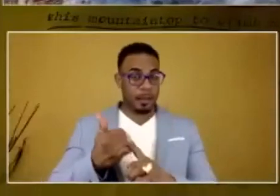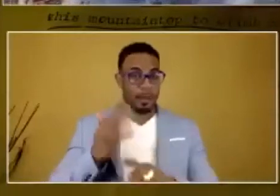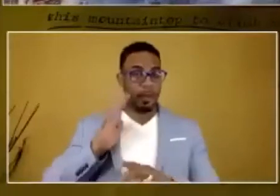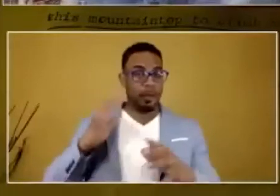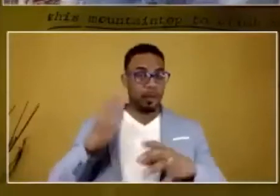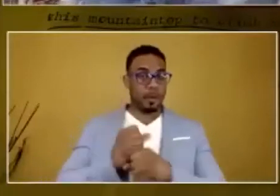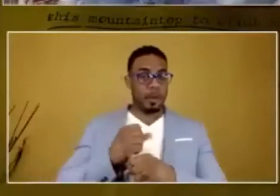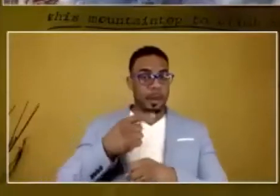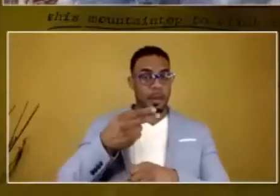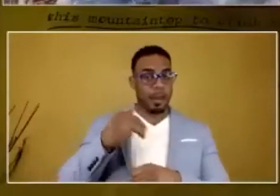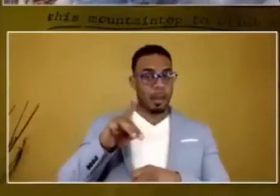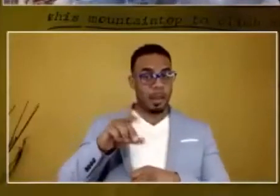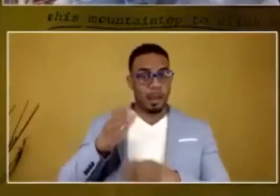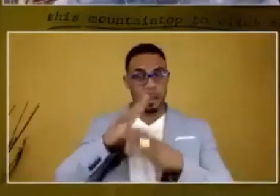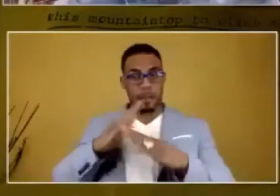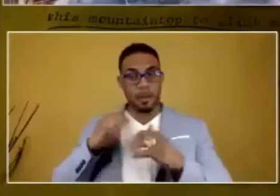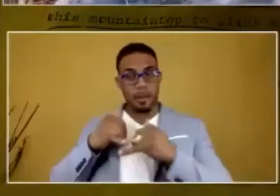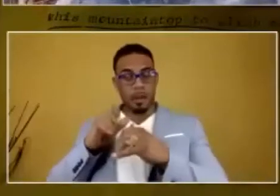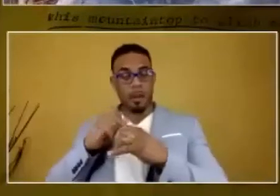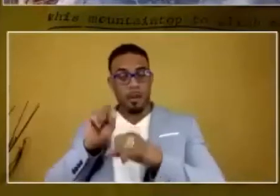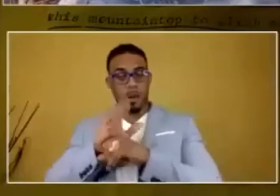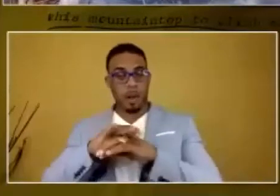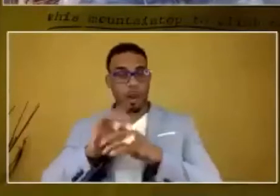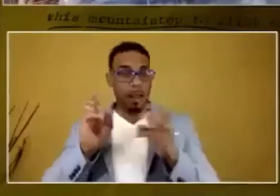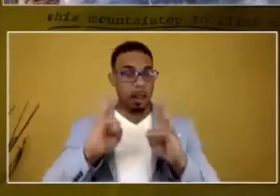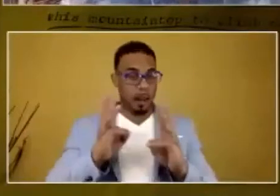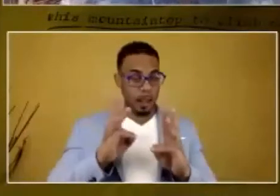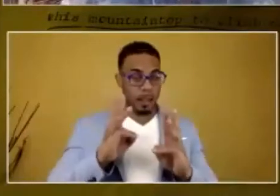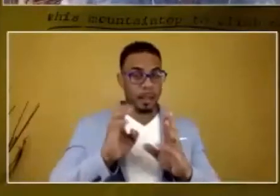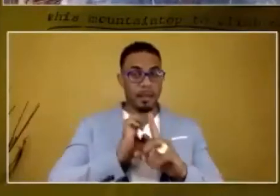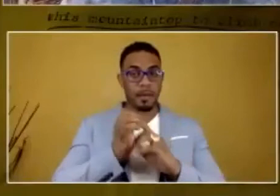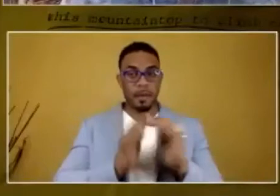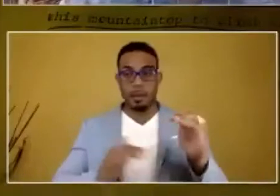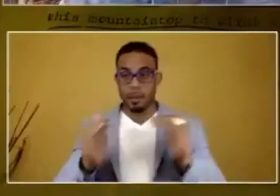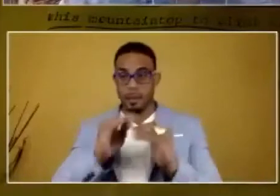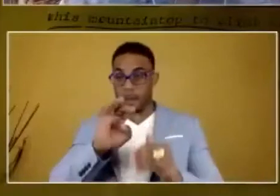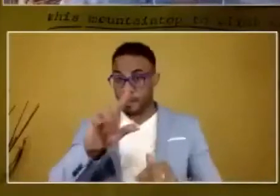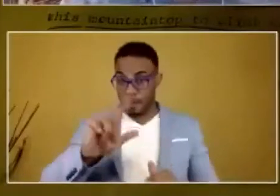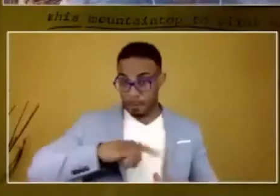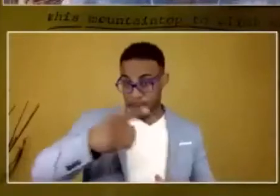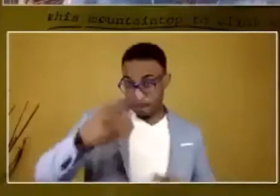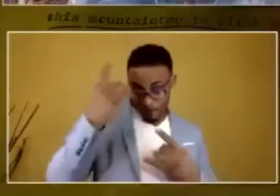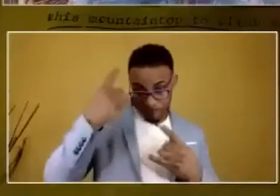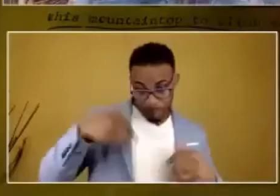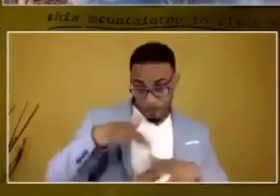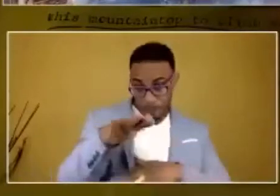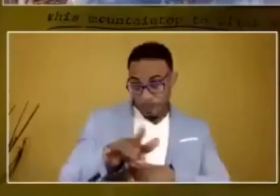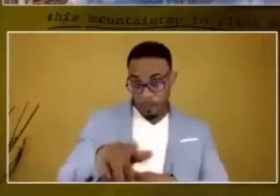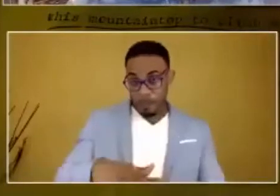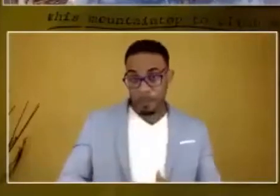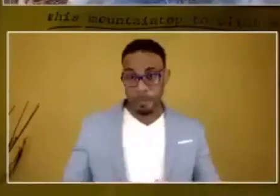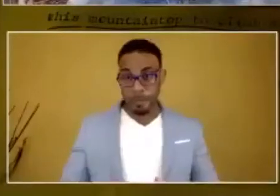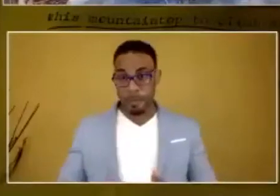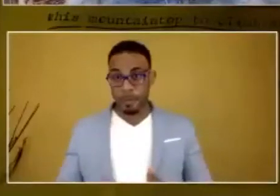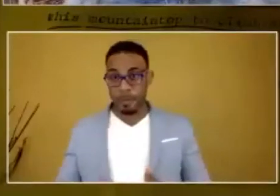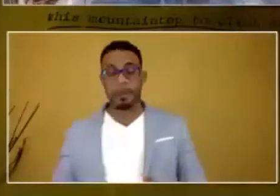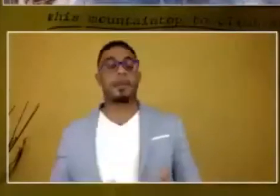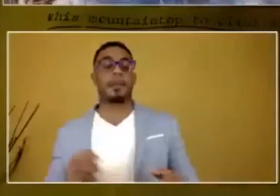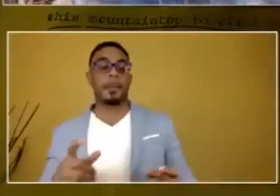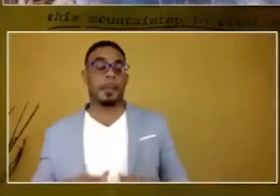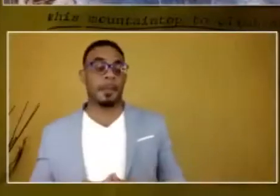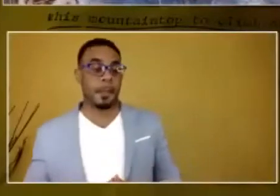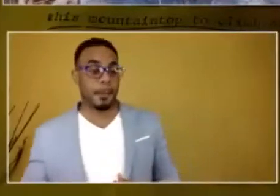Gandhi Peace Prize for his work on climate and environmental justice. Bill, your thoughts for us this evening. Well, Dr.